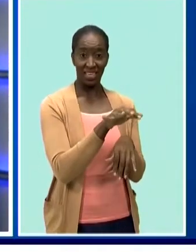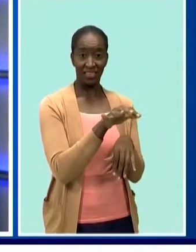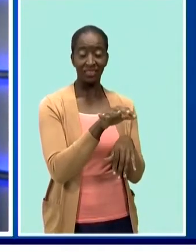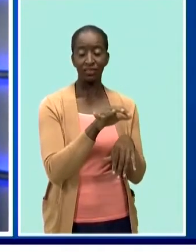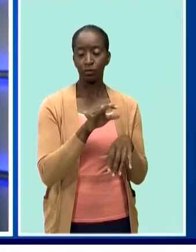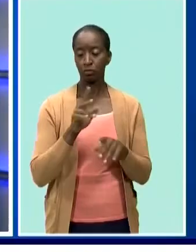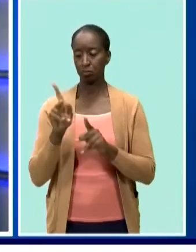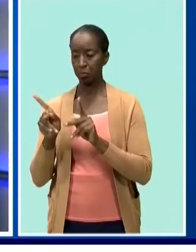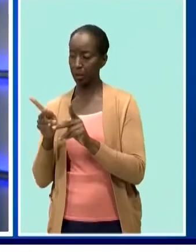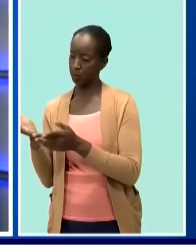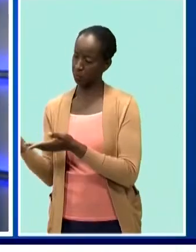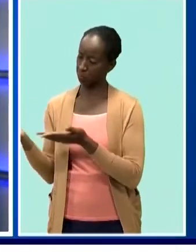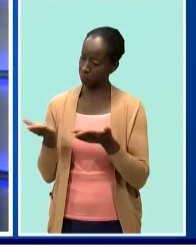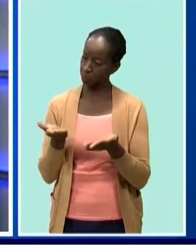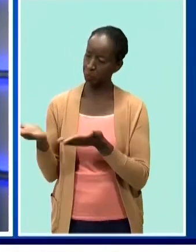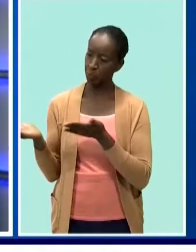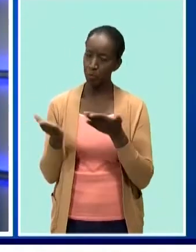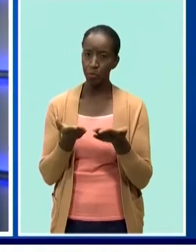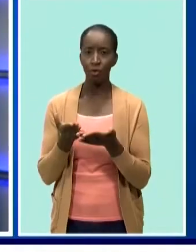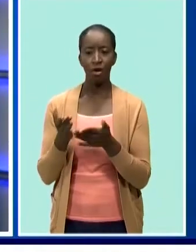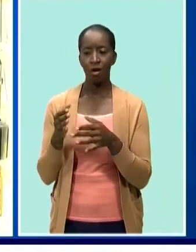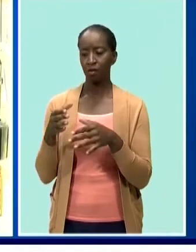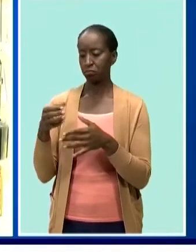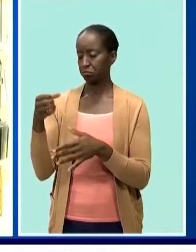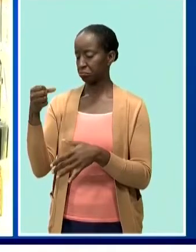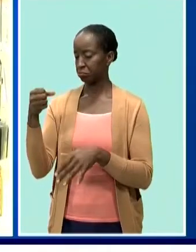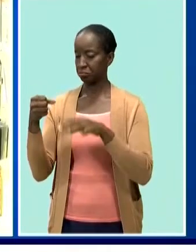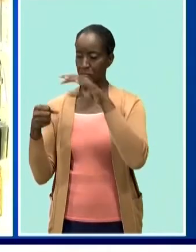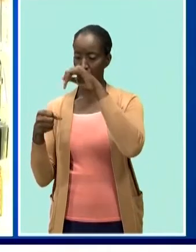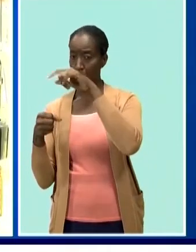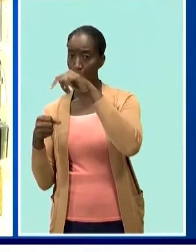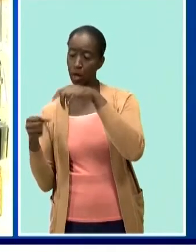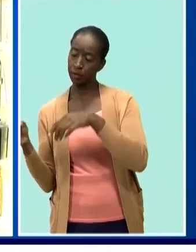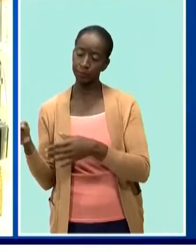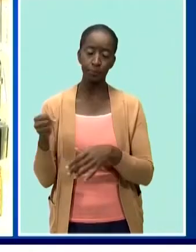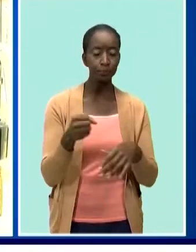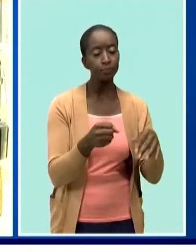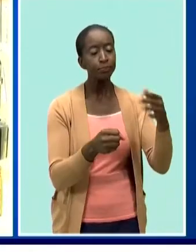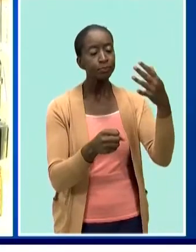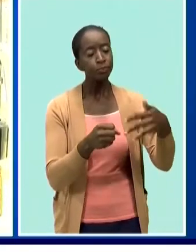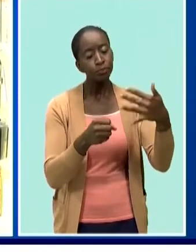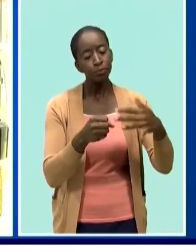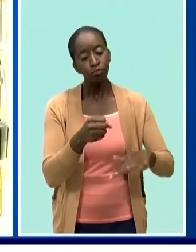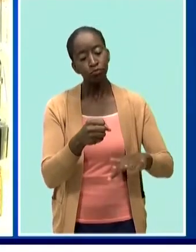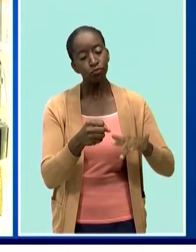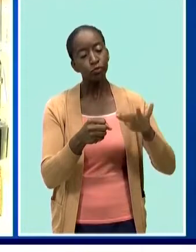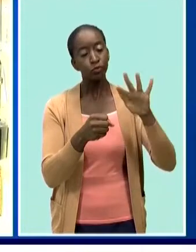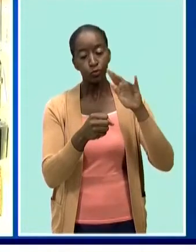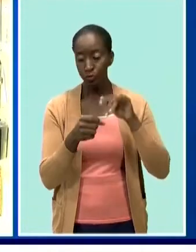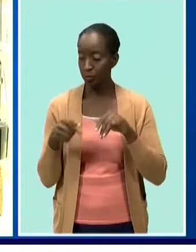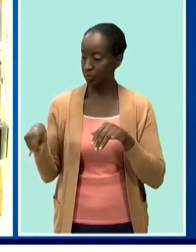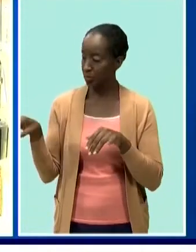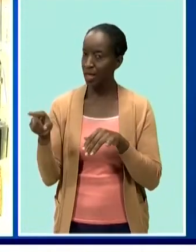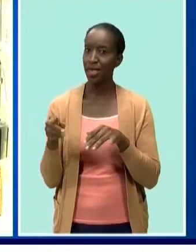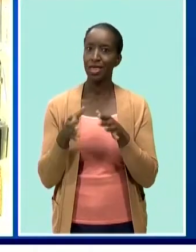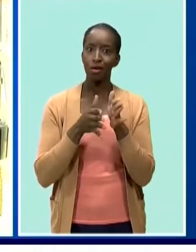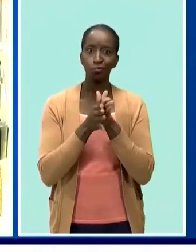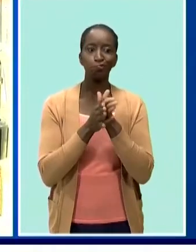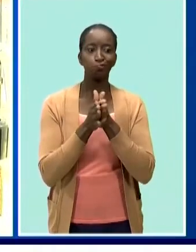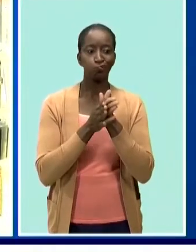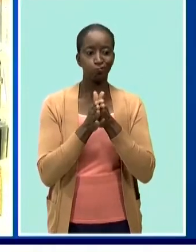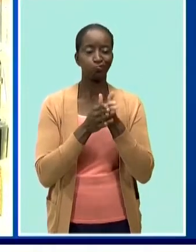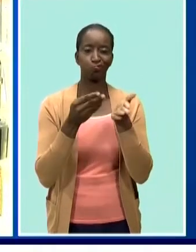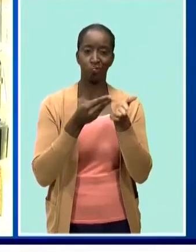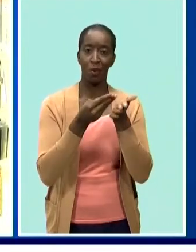sold half of what was ordered. The incentive from the customer's point of view is that a gallon of dishwash sold normally